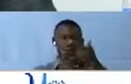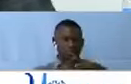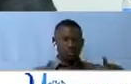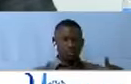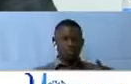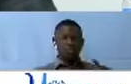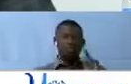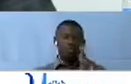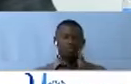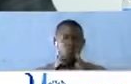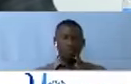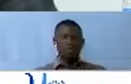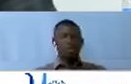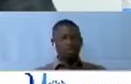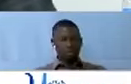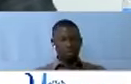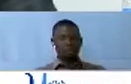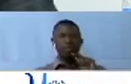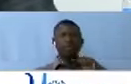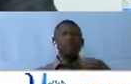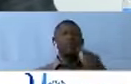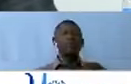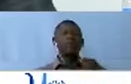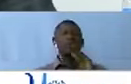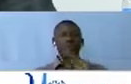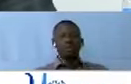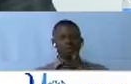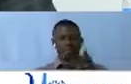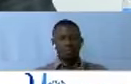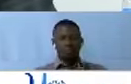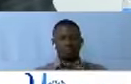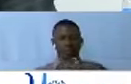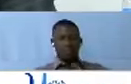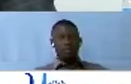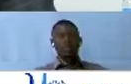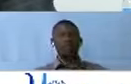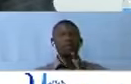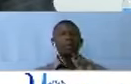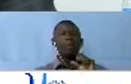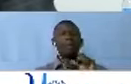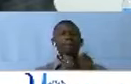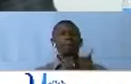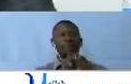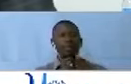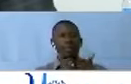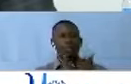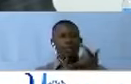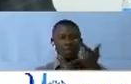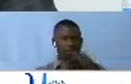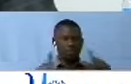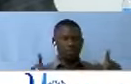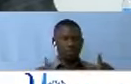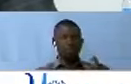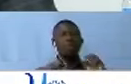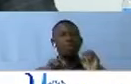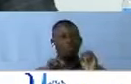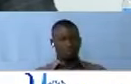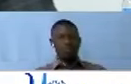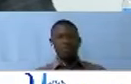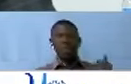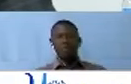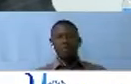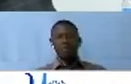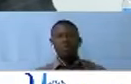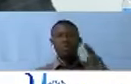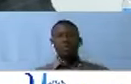allow for interpretation in the Mandinka language so that those listening at home may